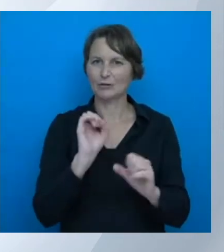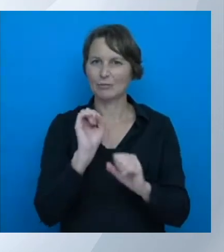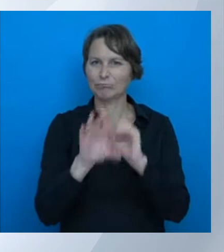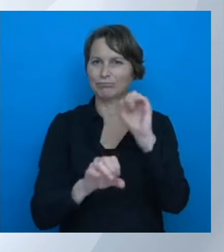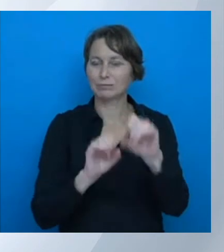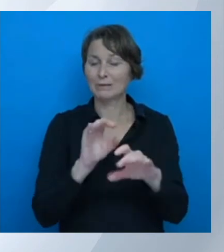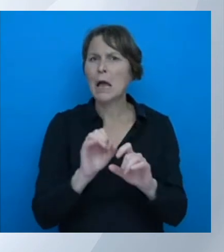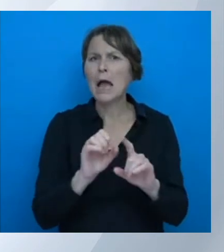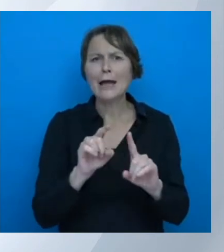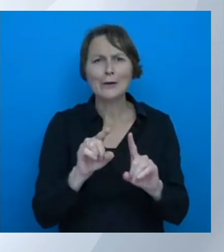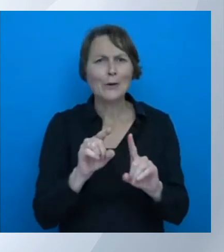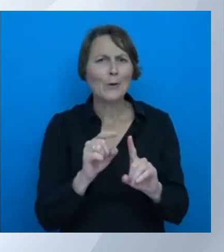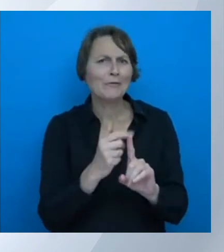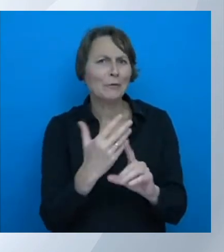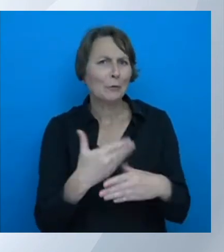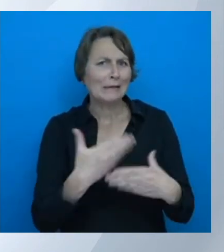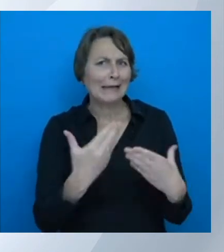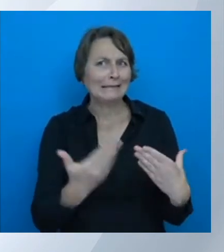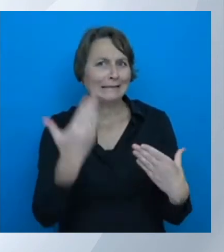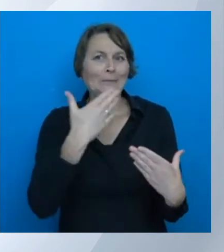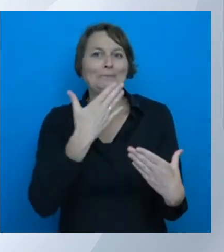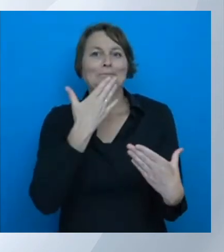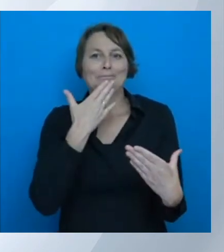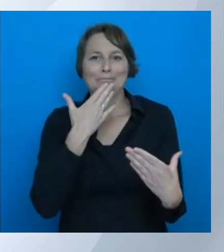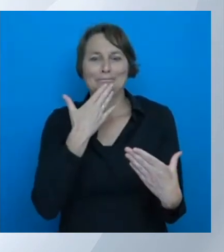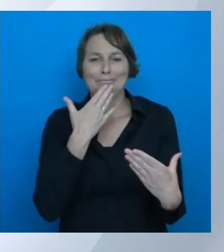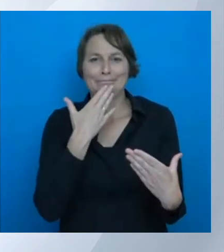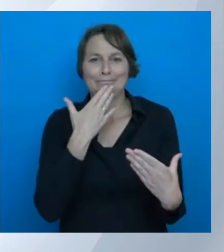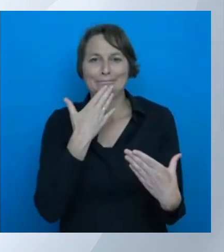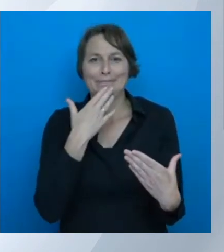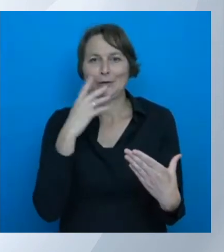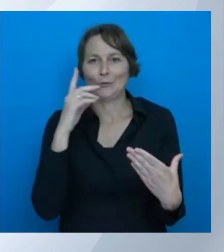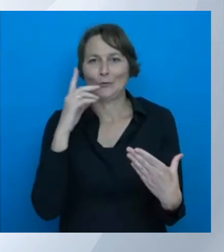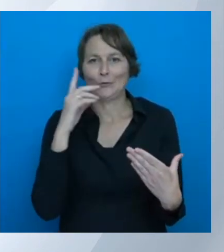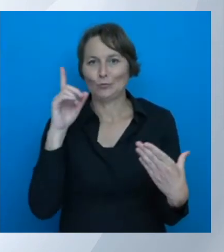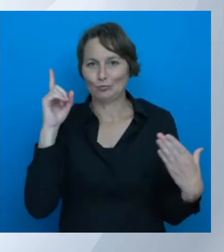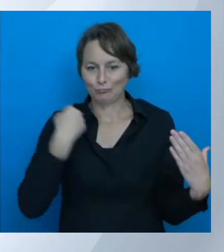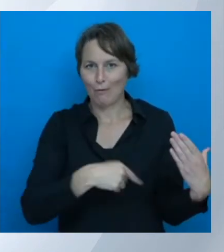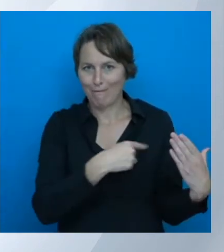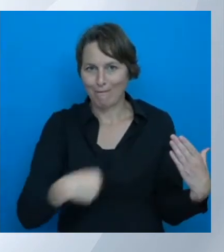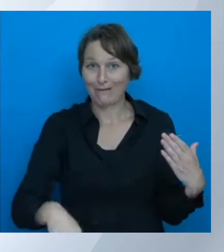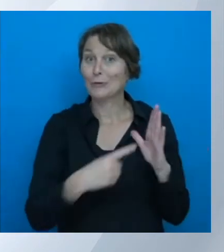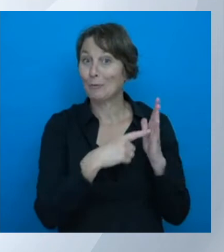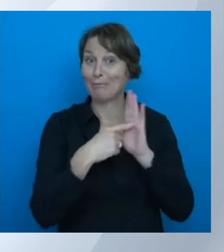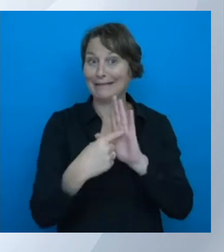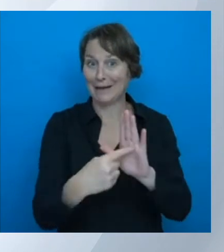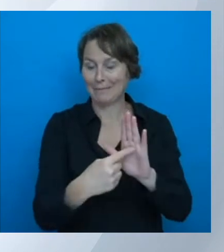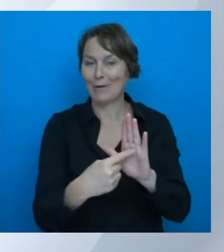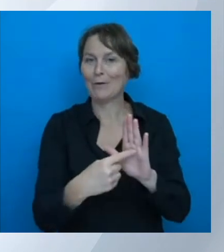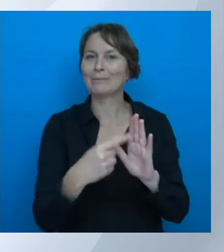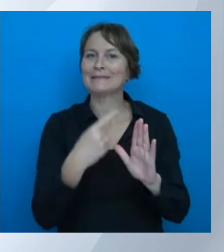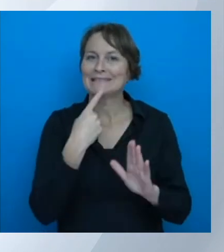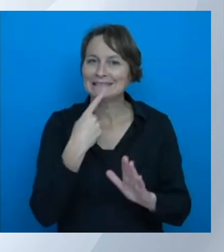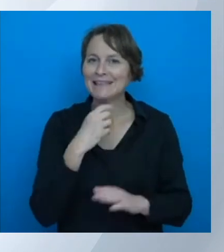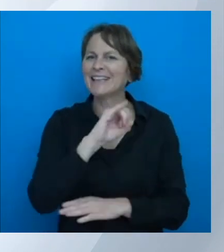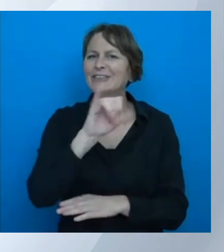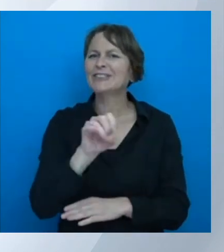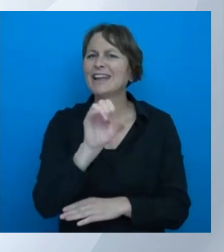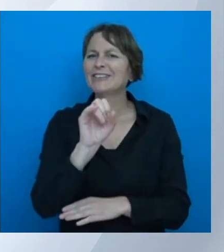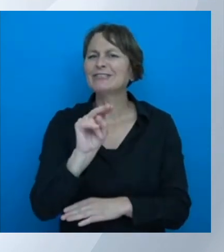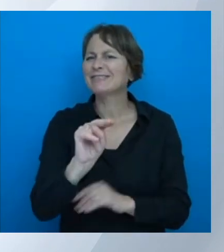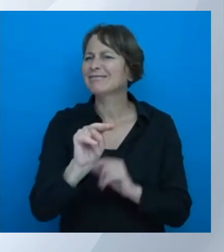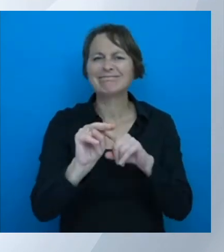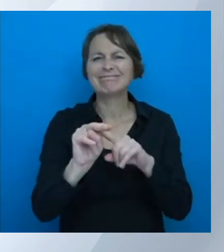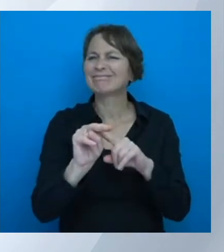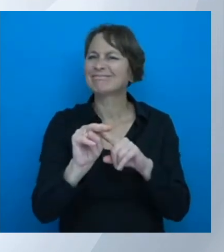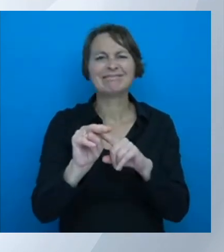back, I did a mistake while doing a demo and I malformed the JSON. And because there was no way for me to actually